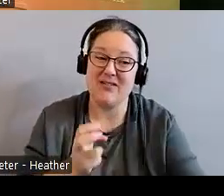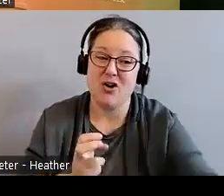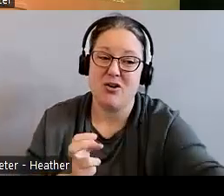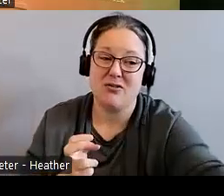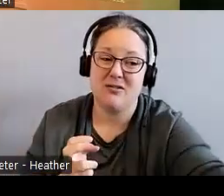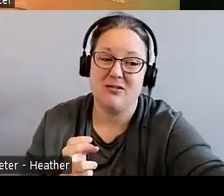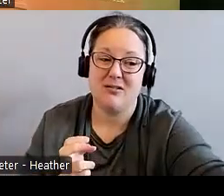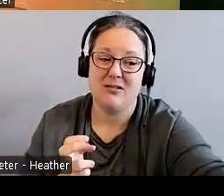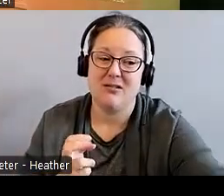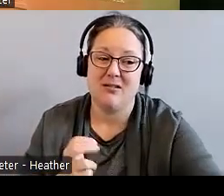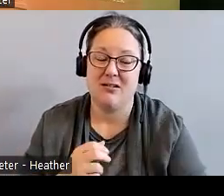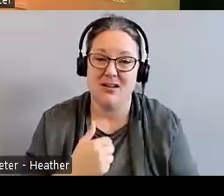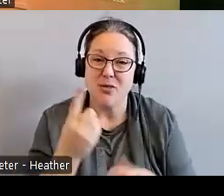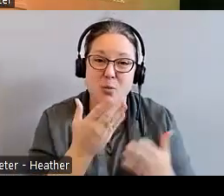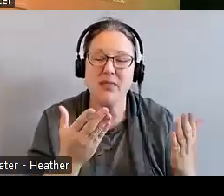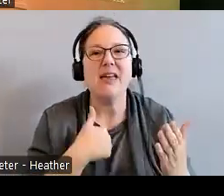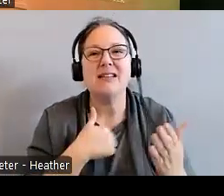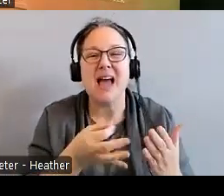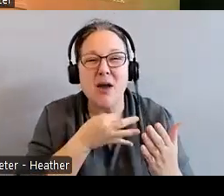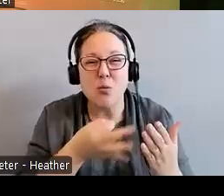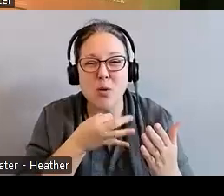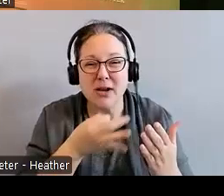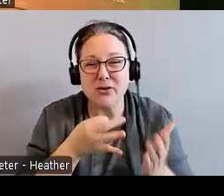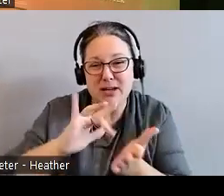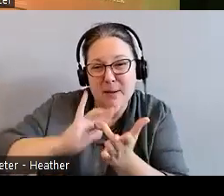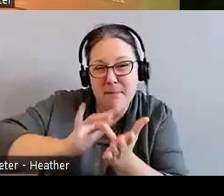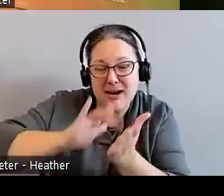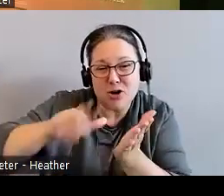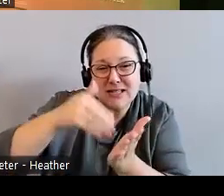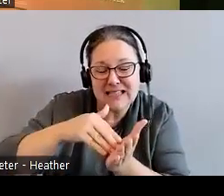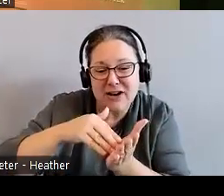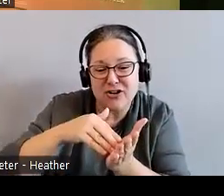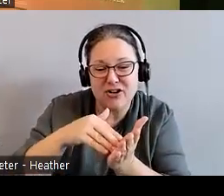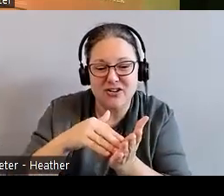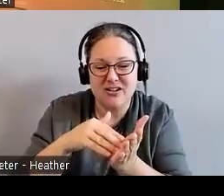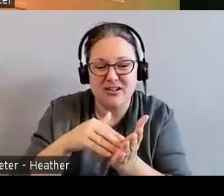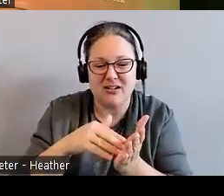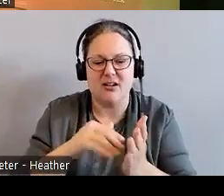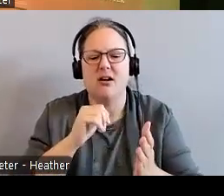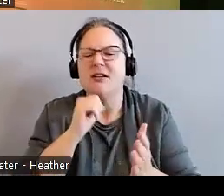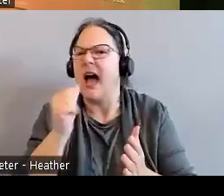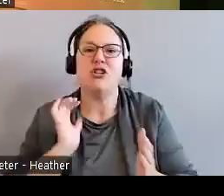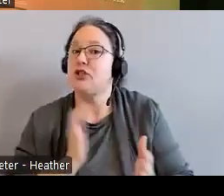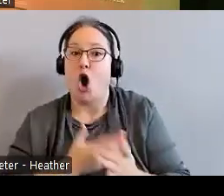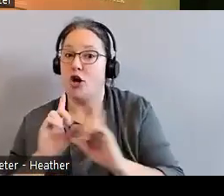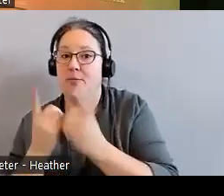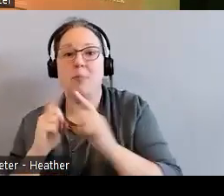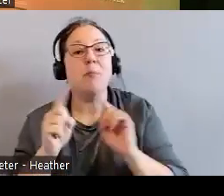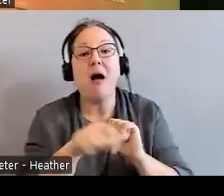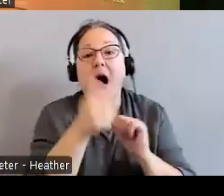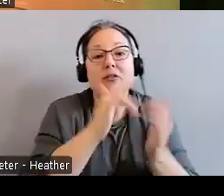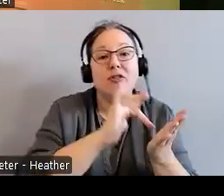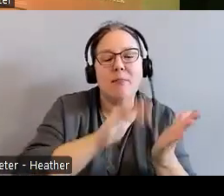the things that I wonder is that as a medical center, and not just our department, they should really support some